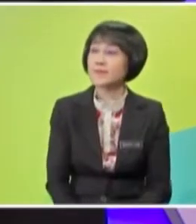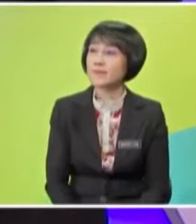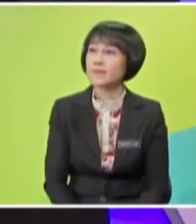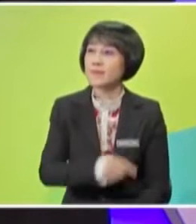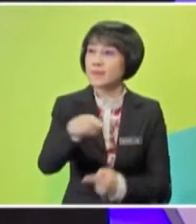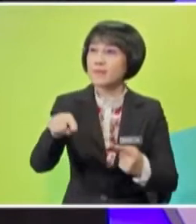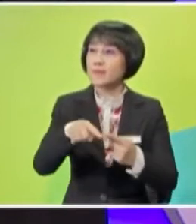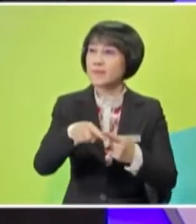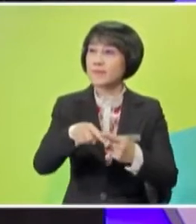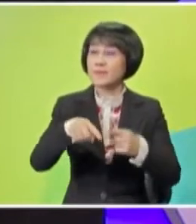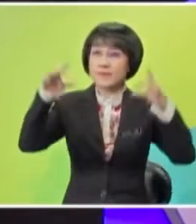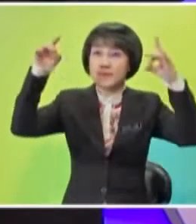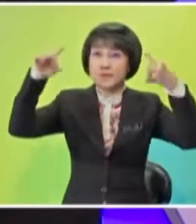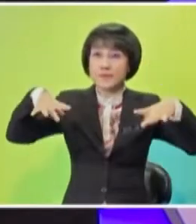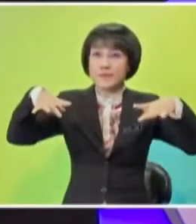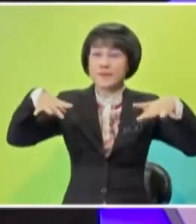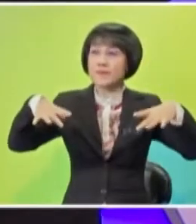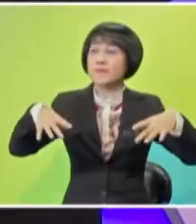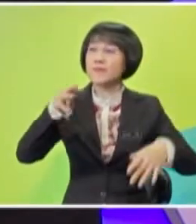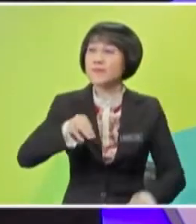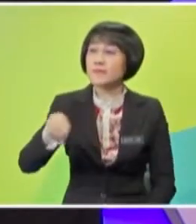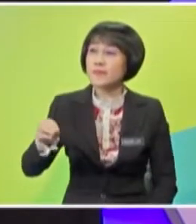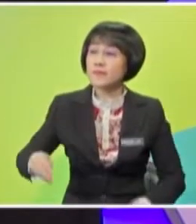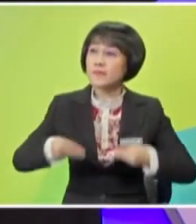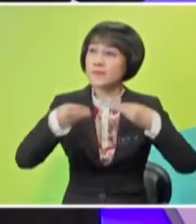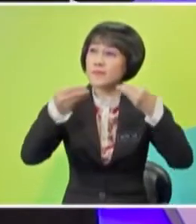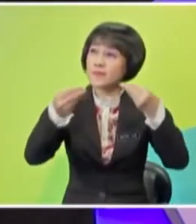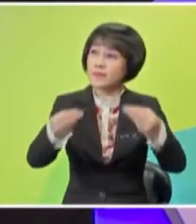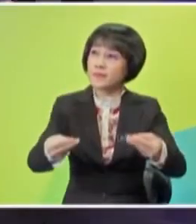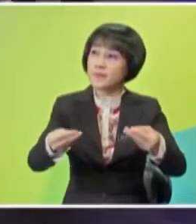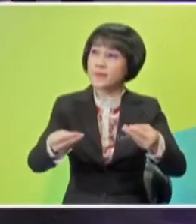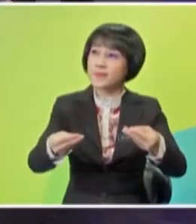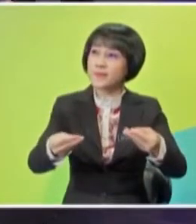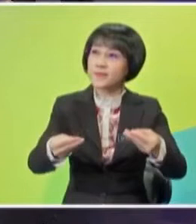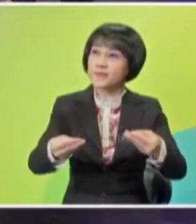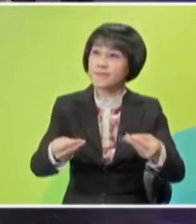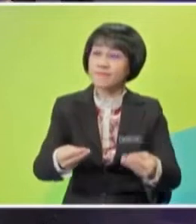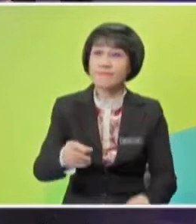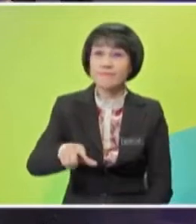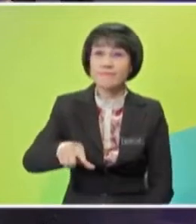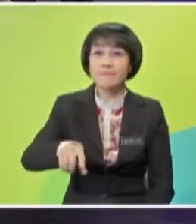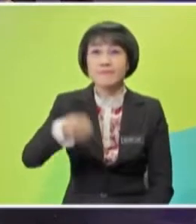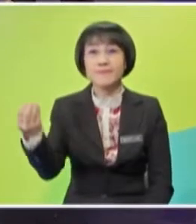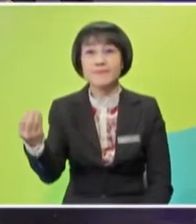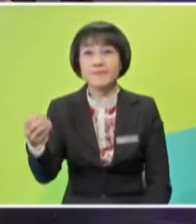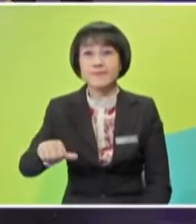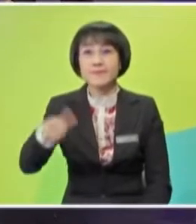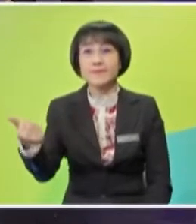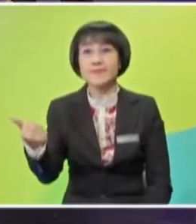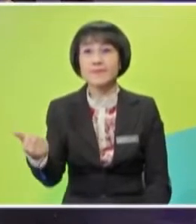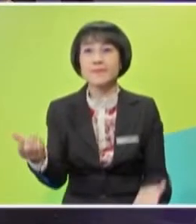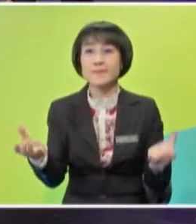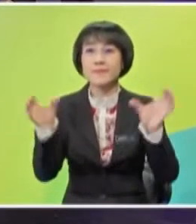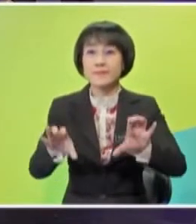a test, pupils will be given another chance to listen and to